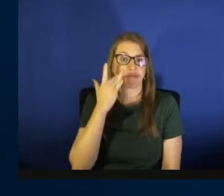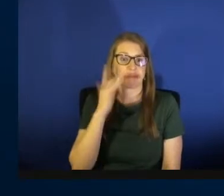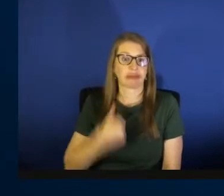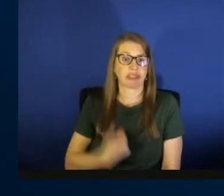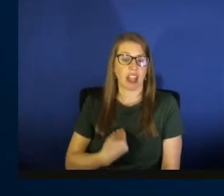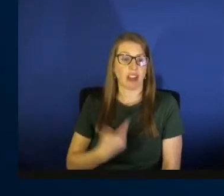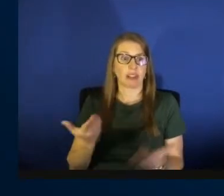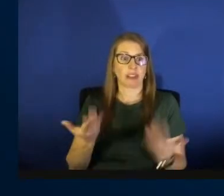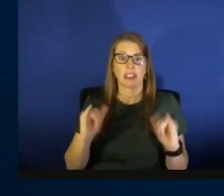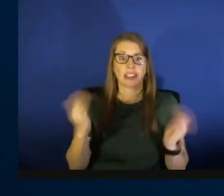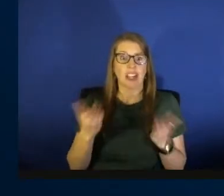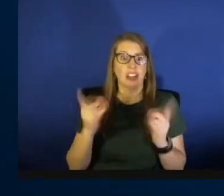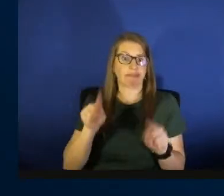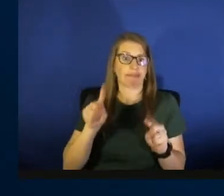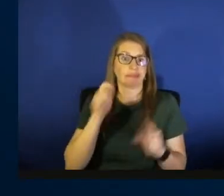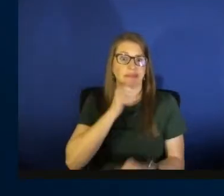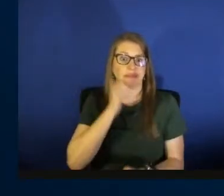day.